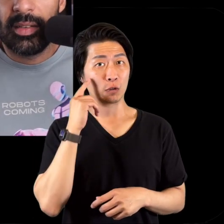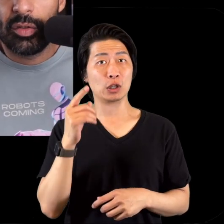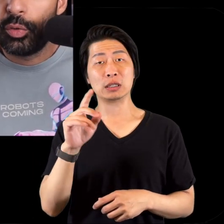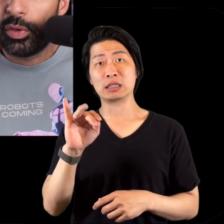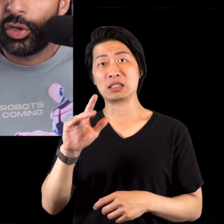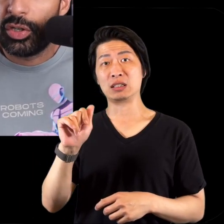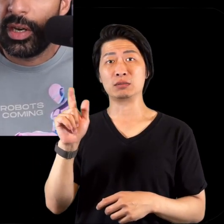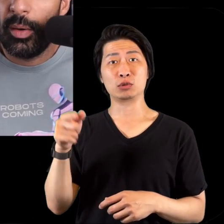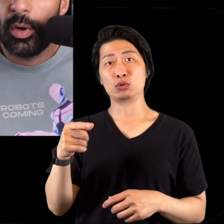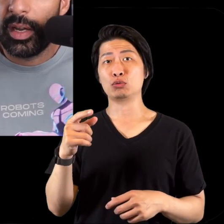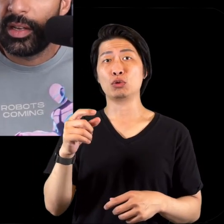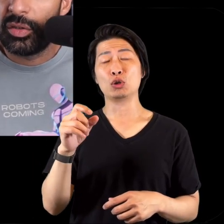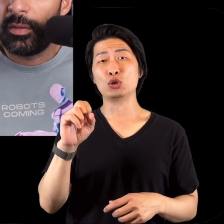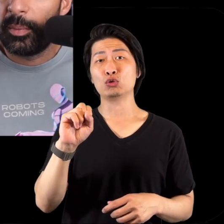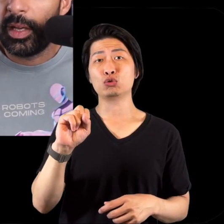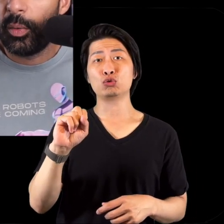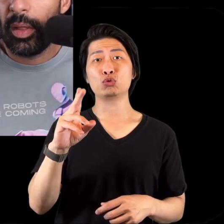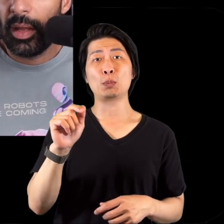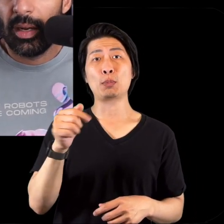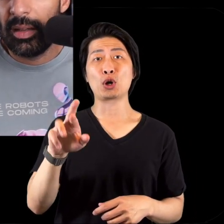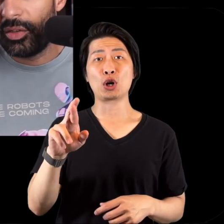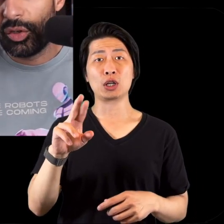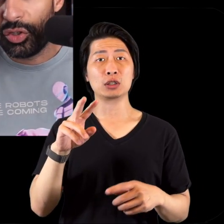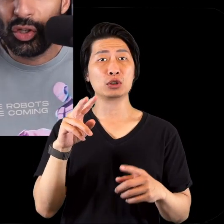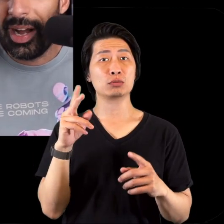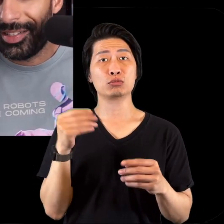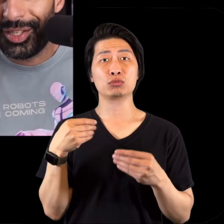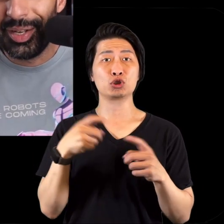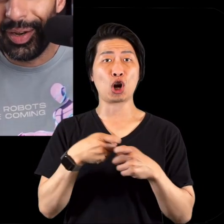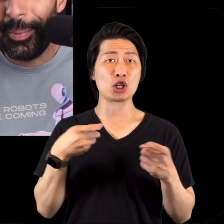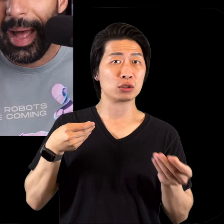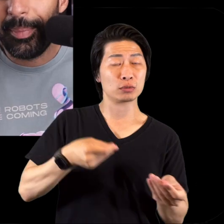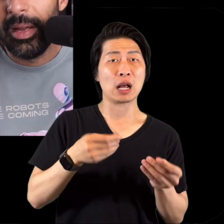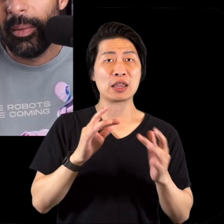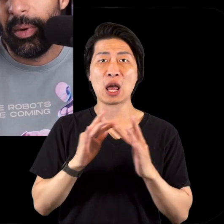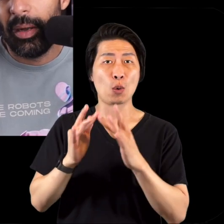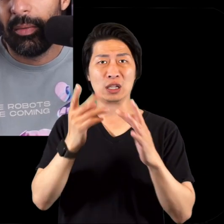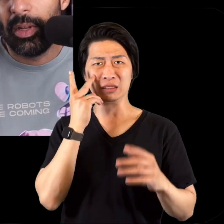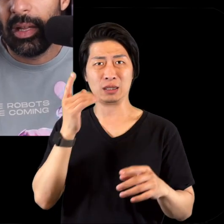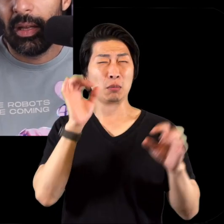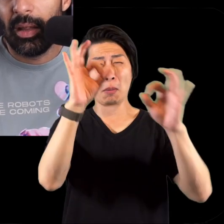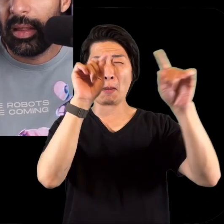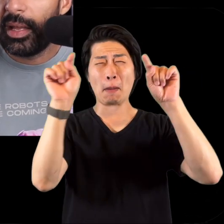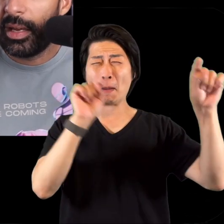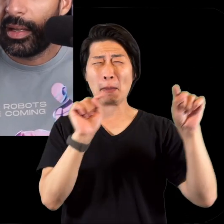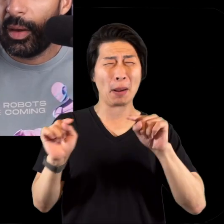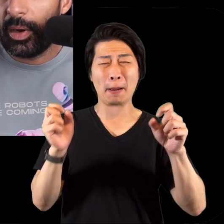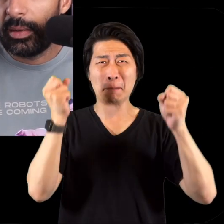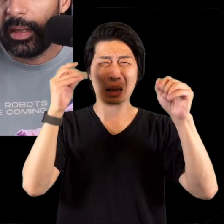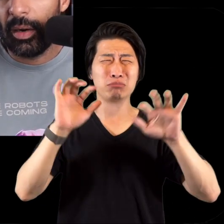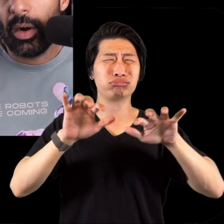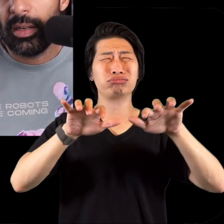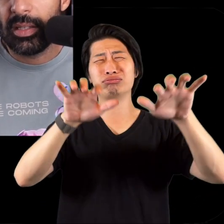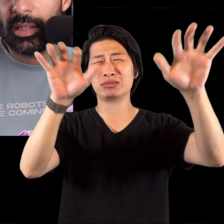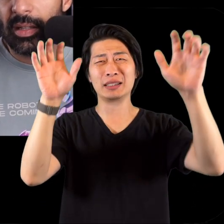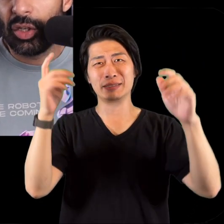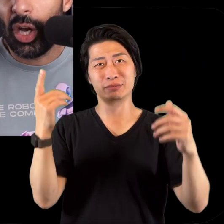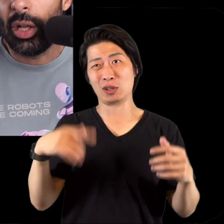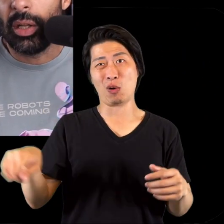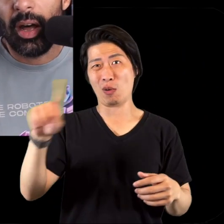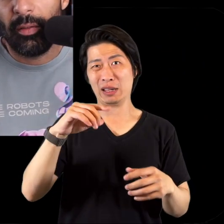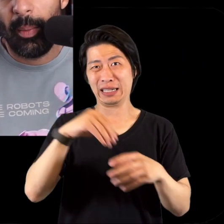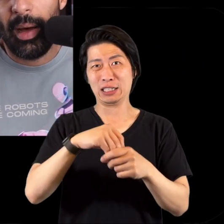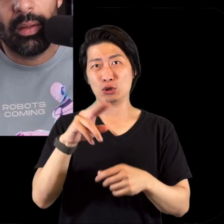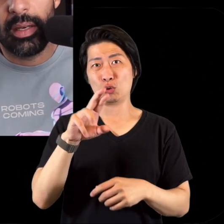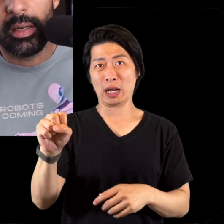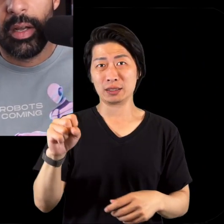of Tesla's supercharging network, in case you're not familiar with it. These are just dots on a map, but really the thing here that I want to get across is that there's a